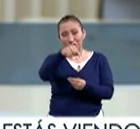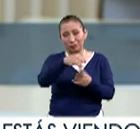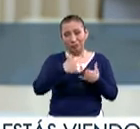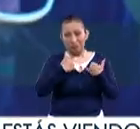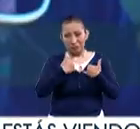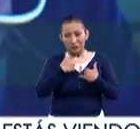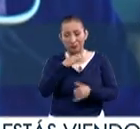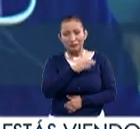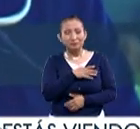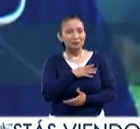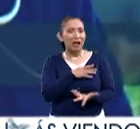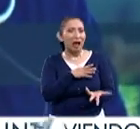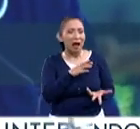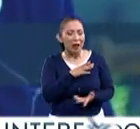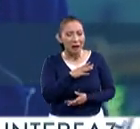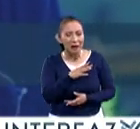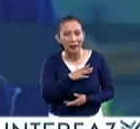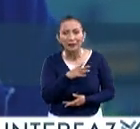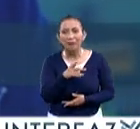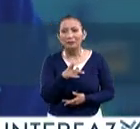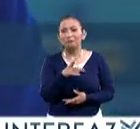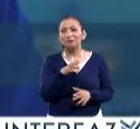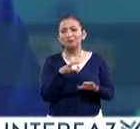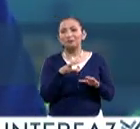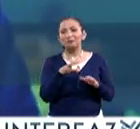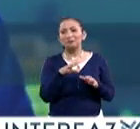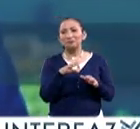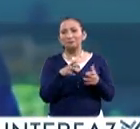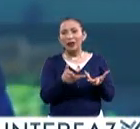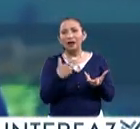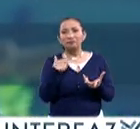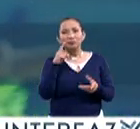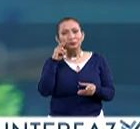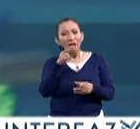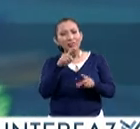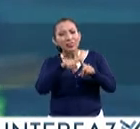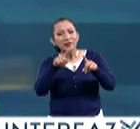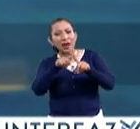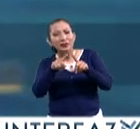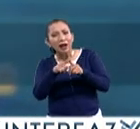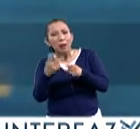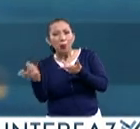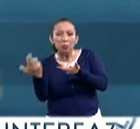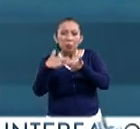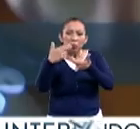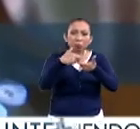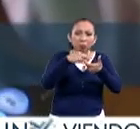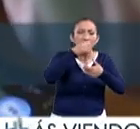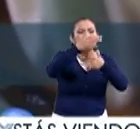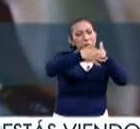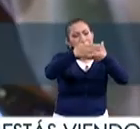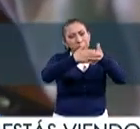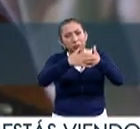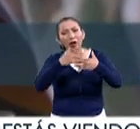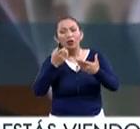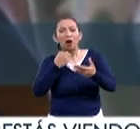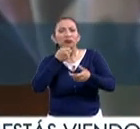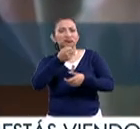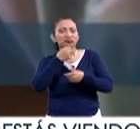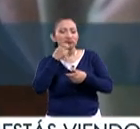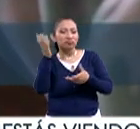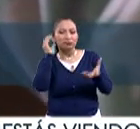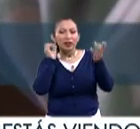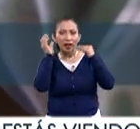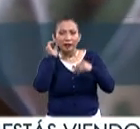for them. And many of them have really found ways to involve people. So